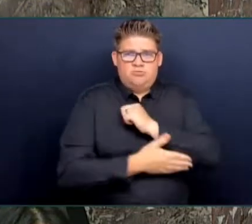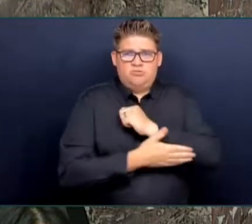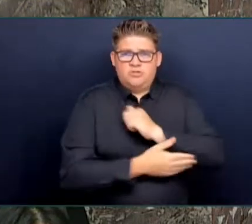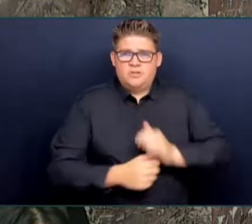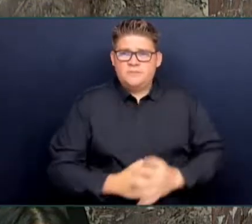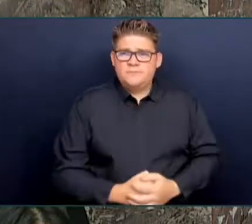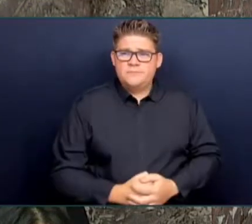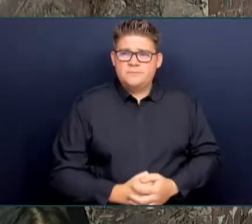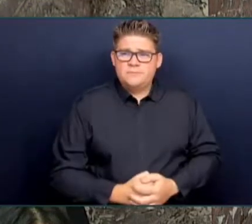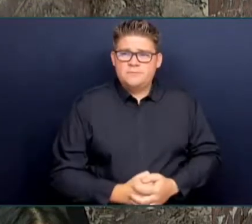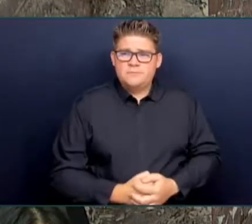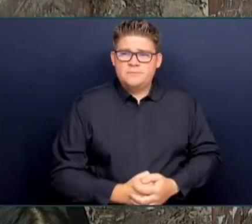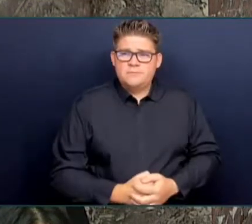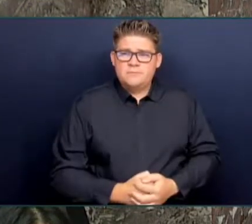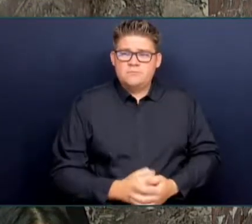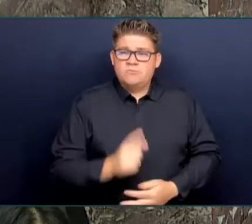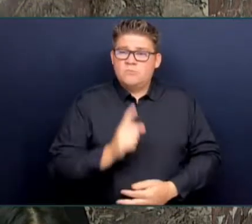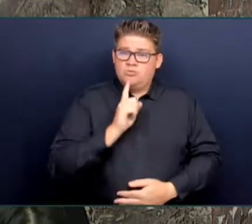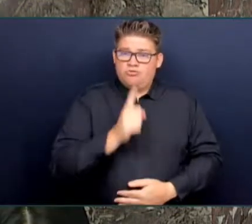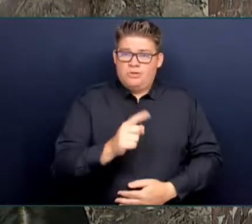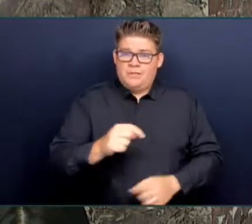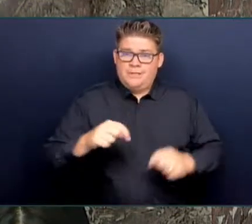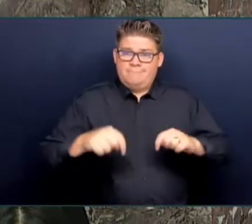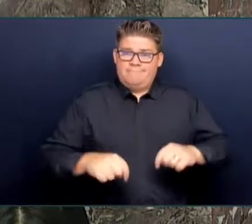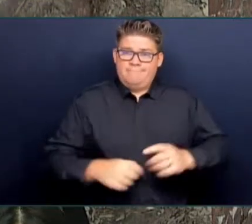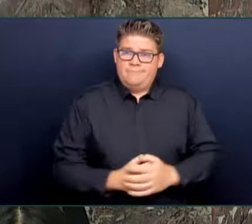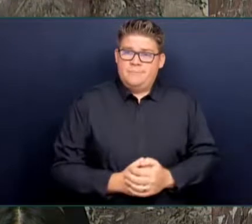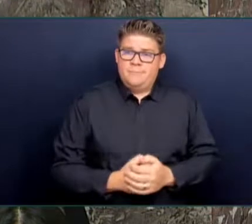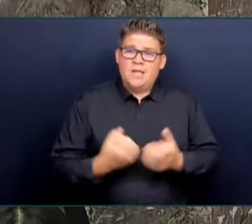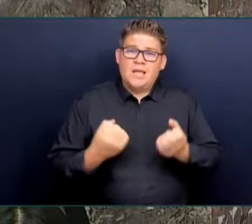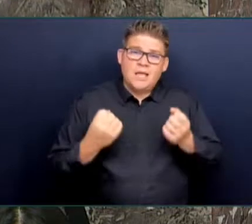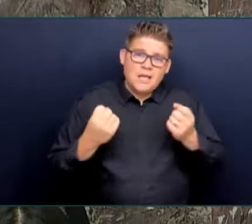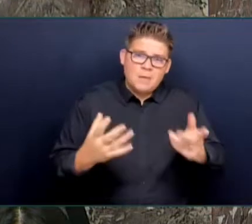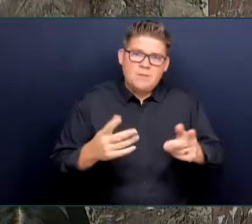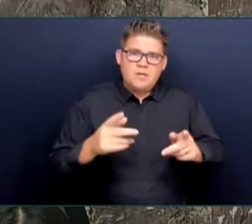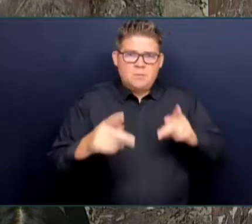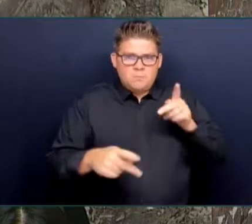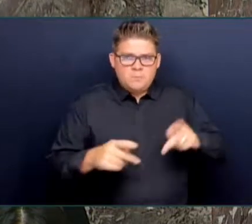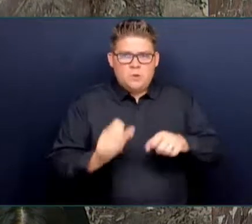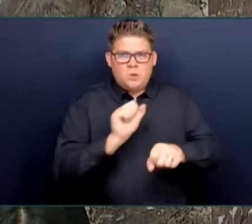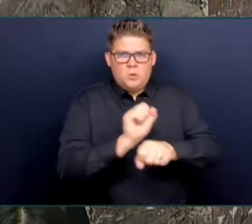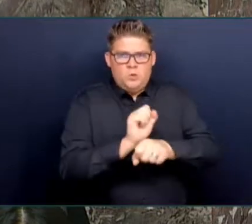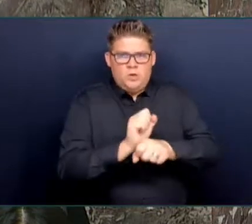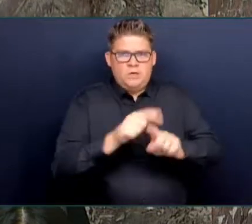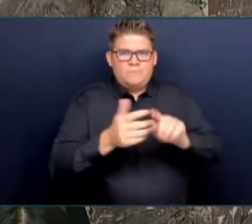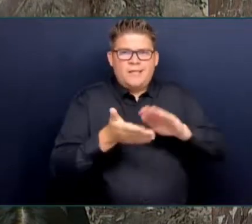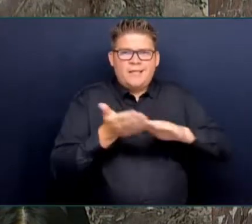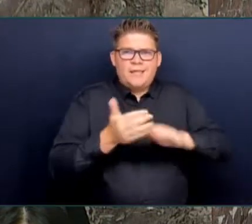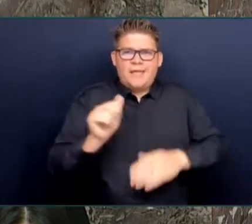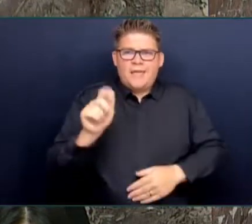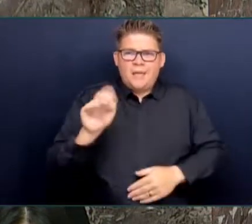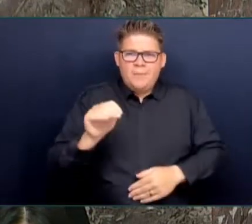And why has it been reduced? Because we've been hiring more nurses and more healthcare workers. We've been bringing